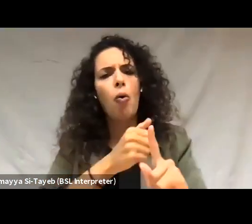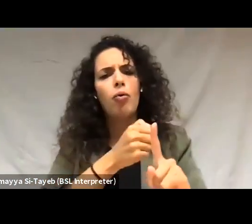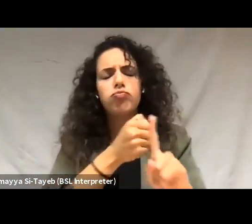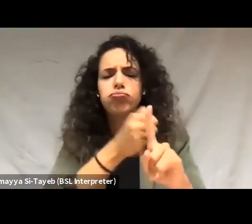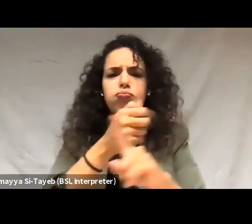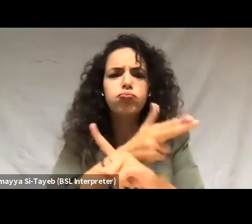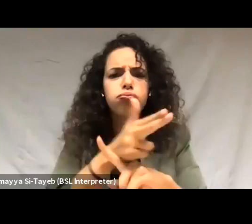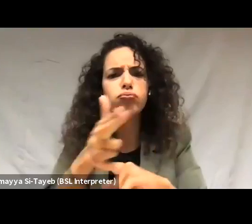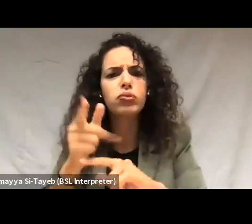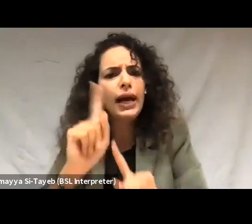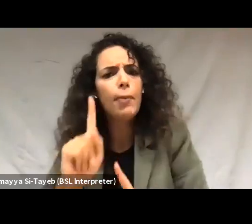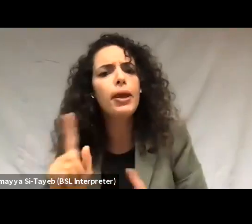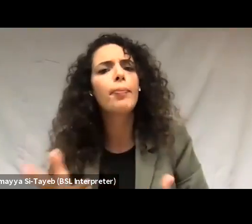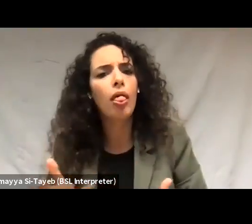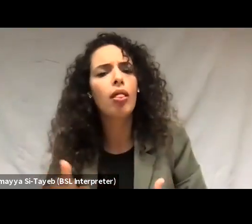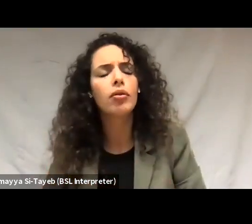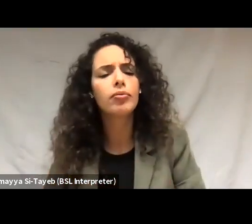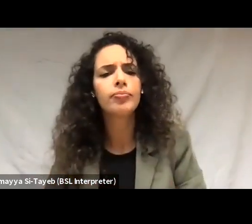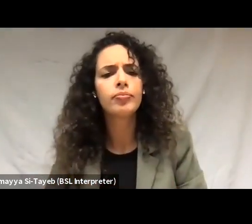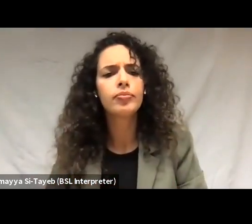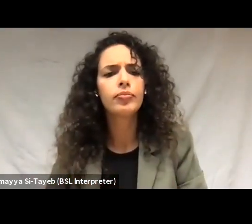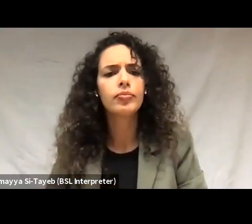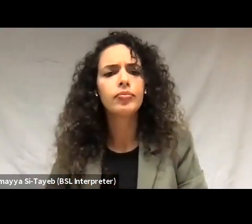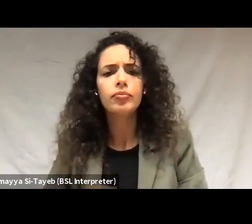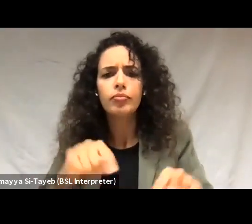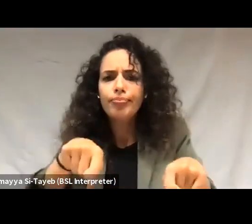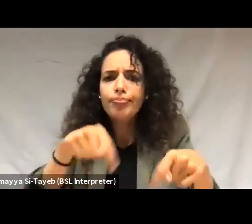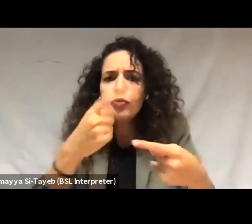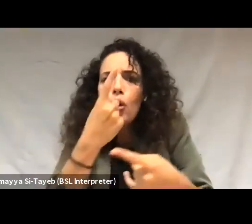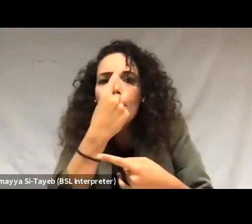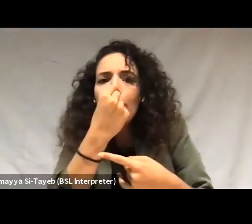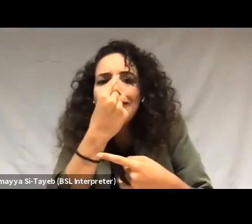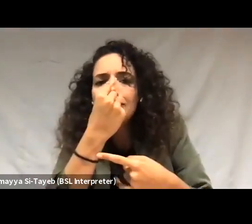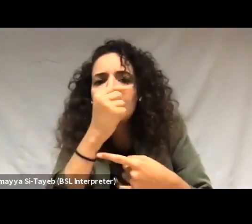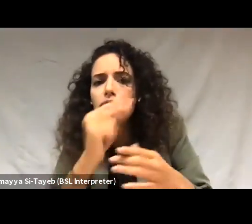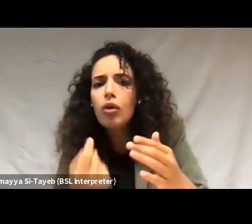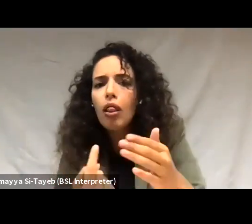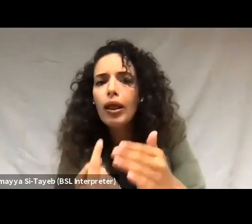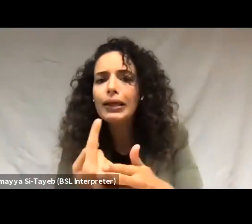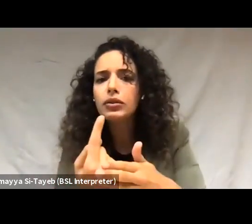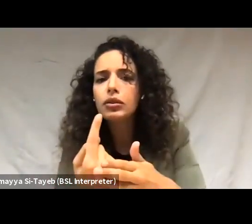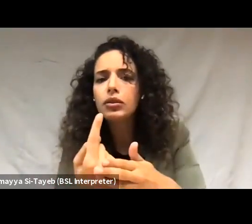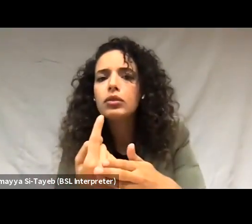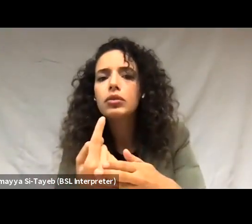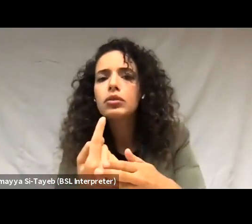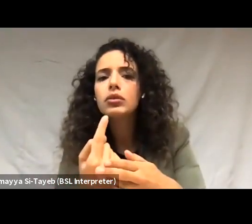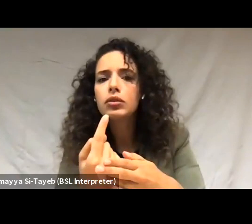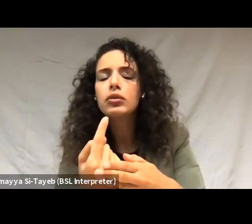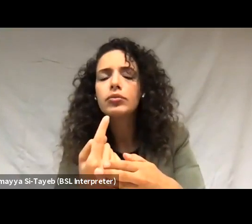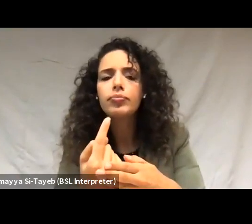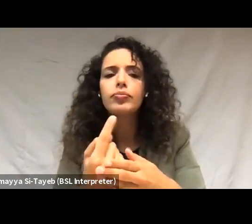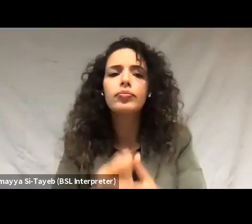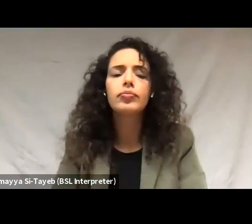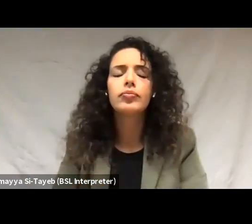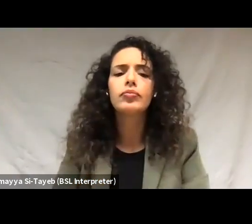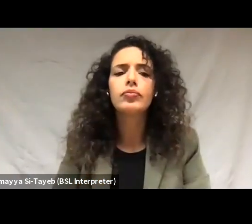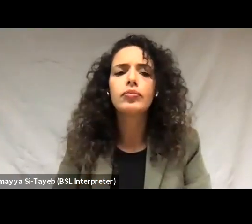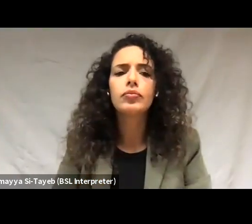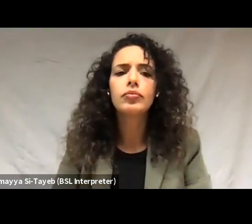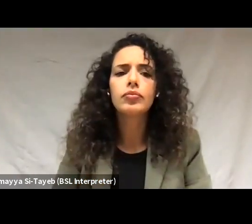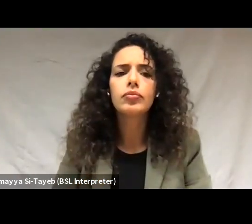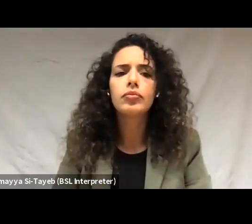And this was a potential incident that was in action. So